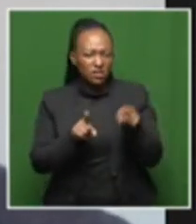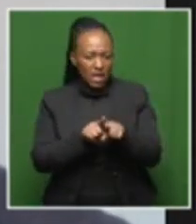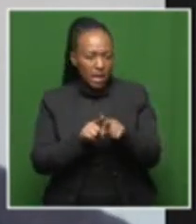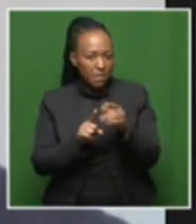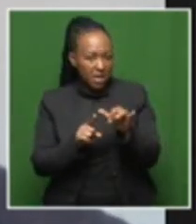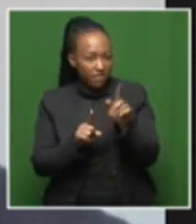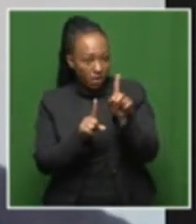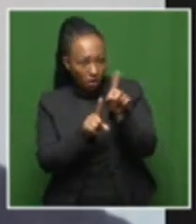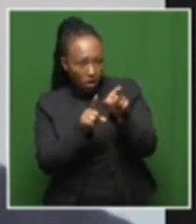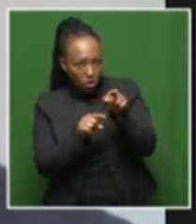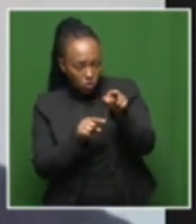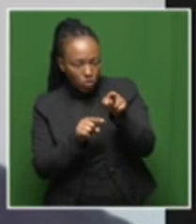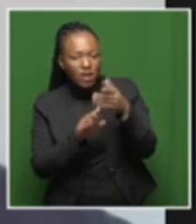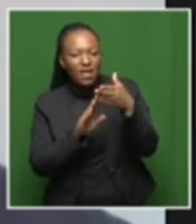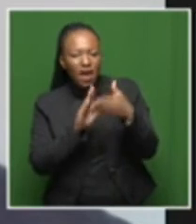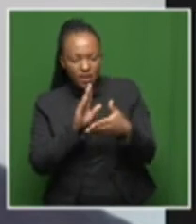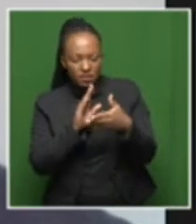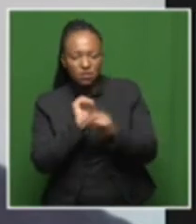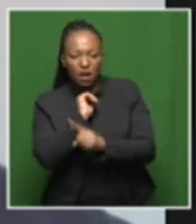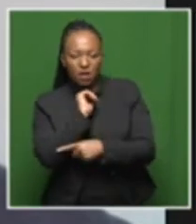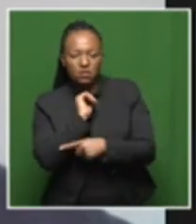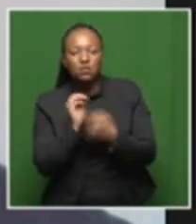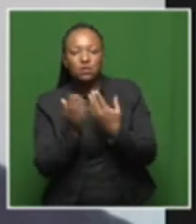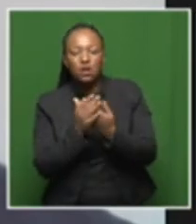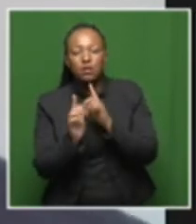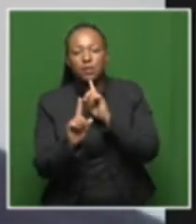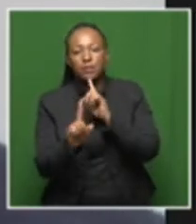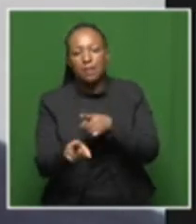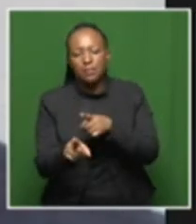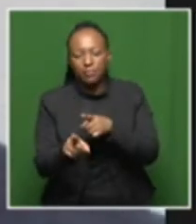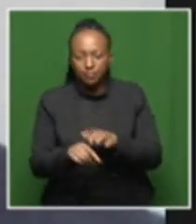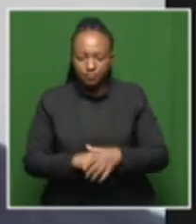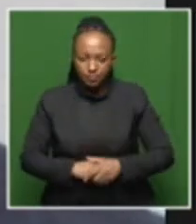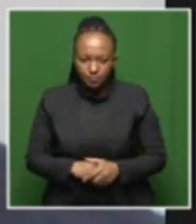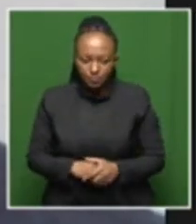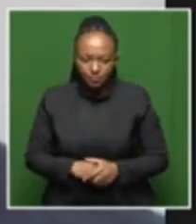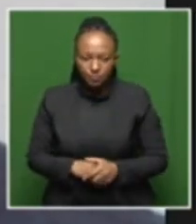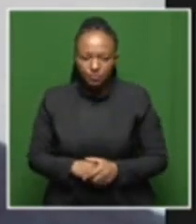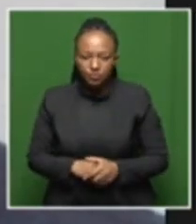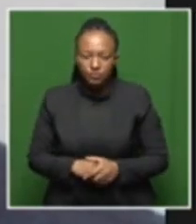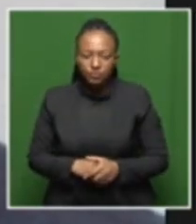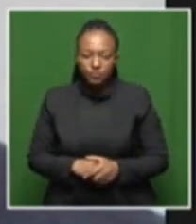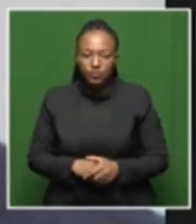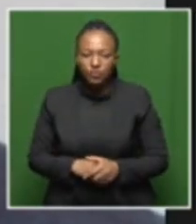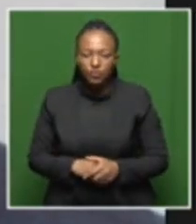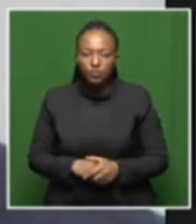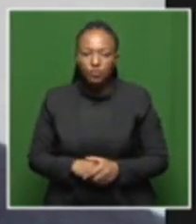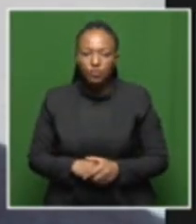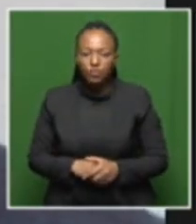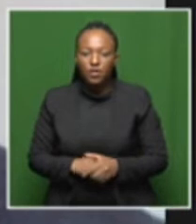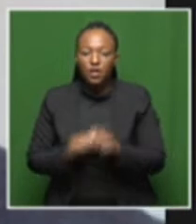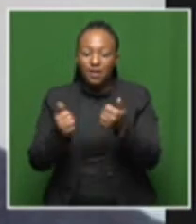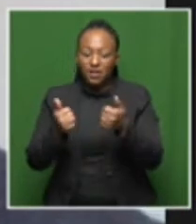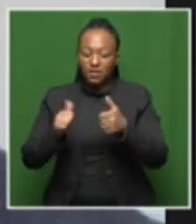to her, and she will come at the end as well, I think, at this point. We will then